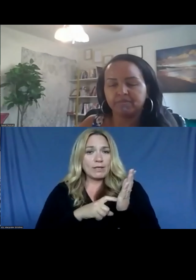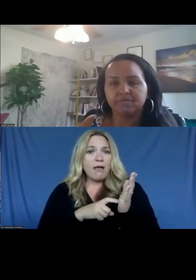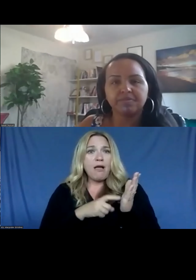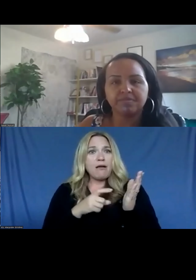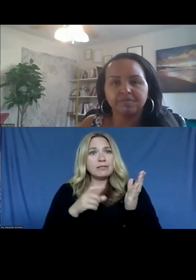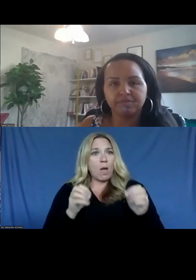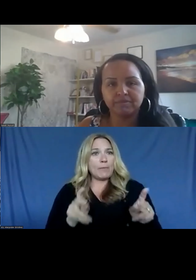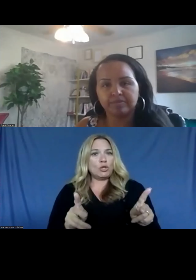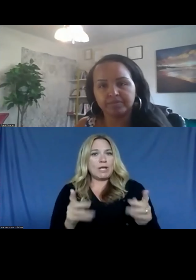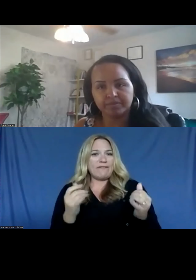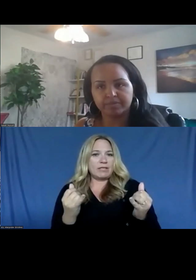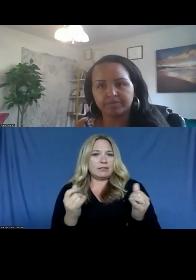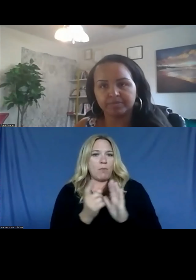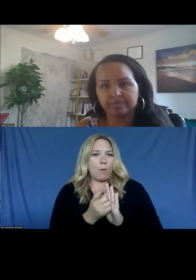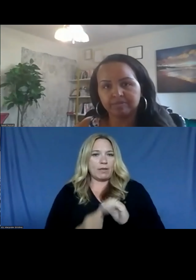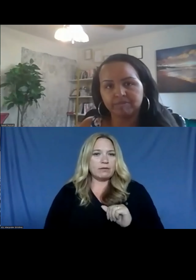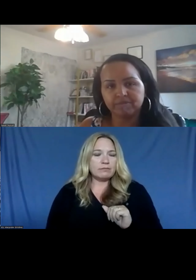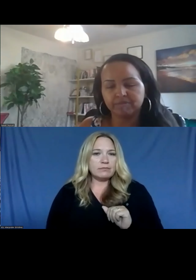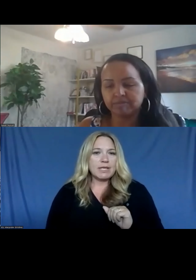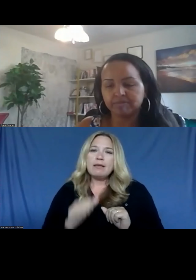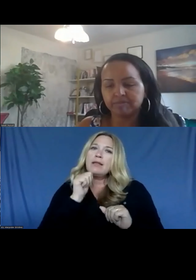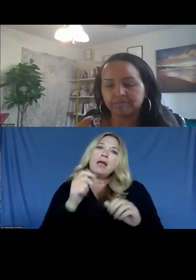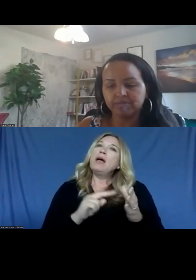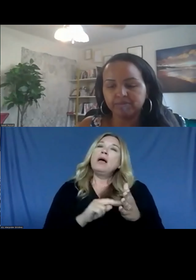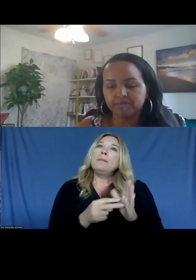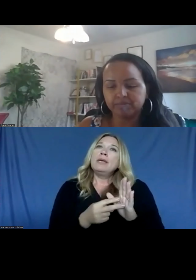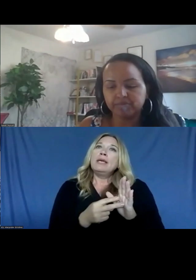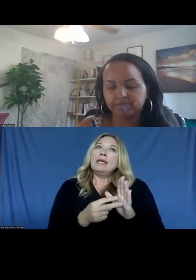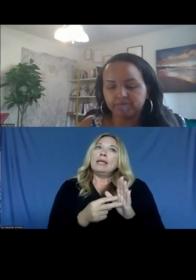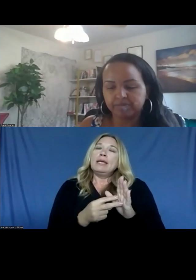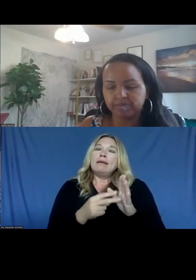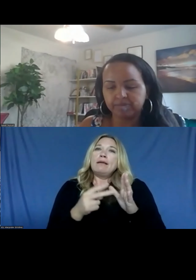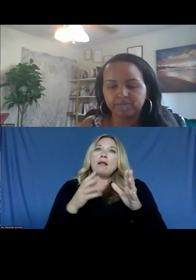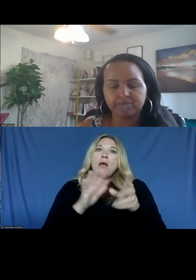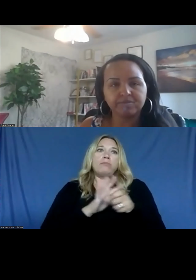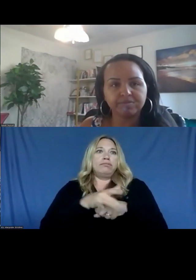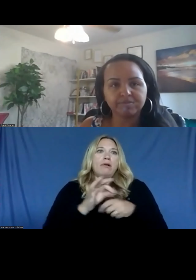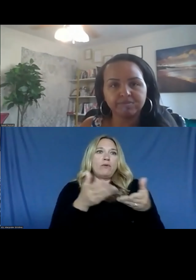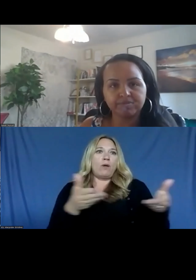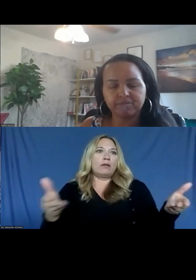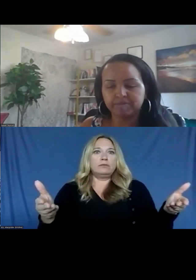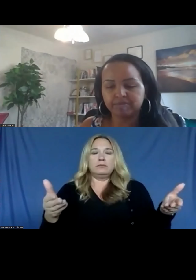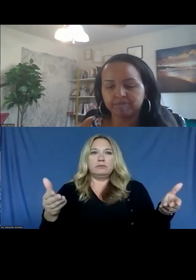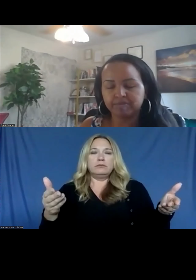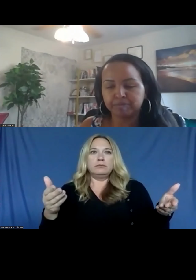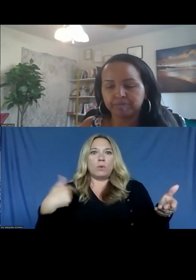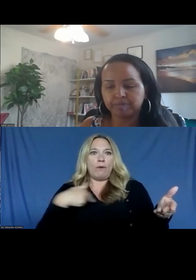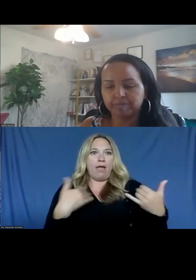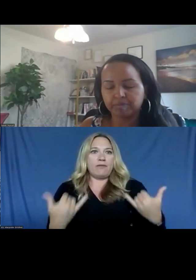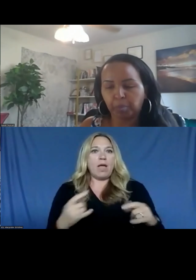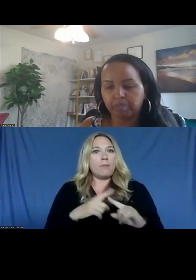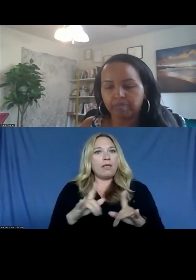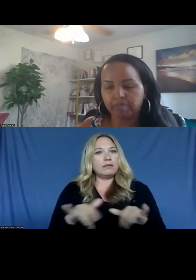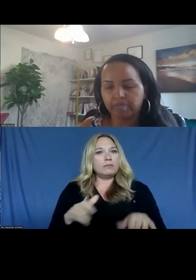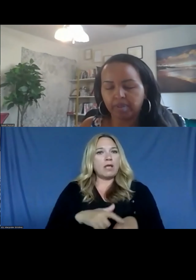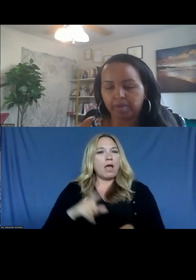of this moment, and I don't mean just in terms of the massive amount of resources that are available to the state right now, but politically,